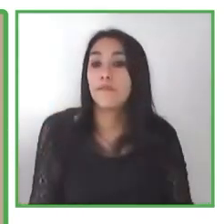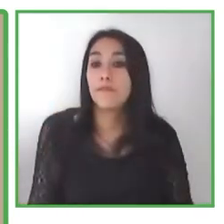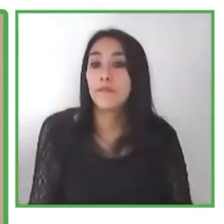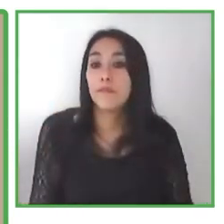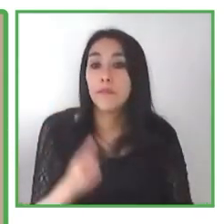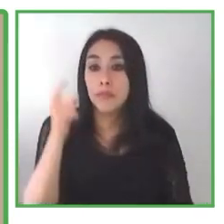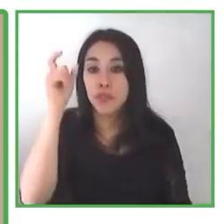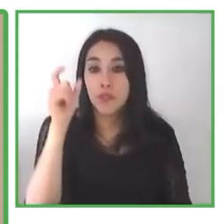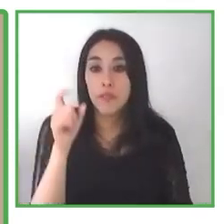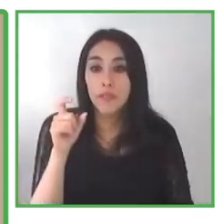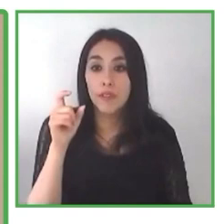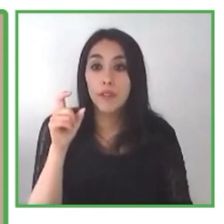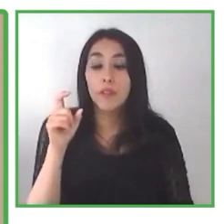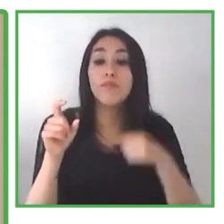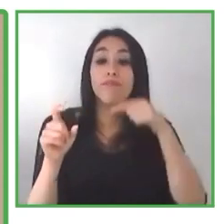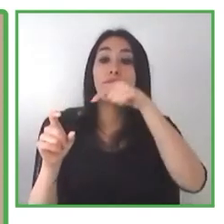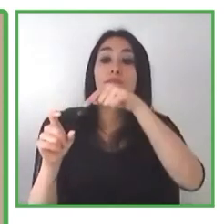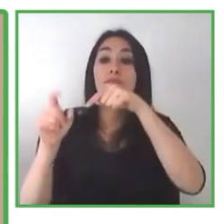they have